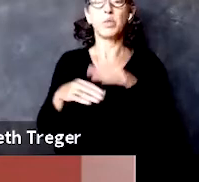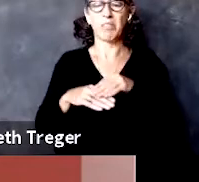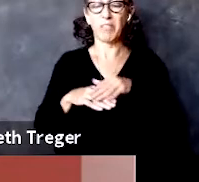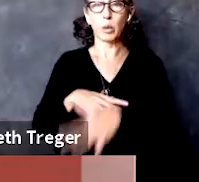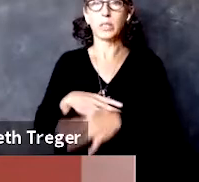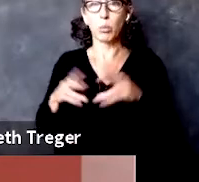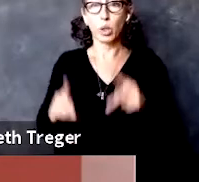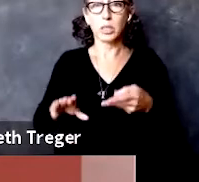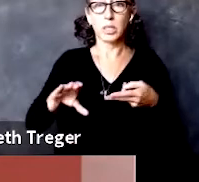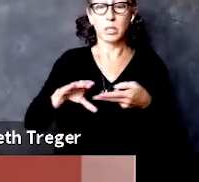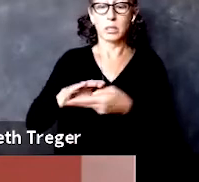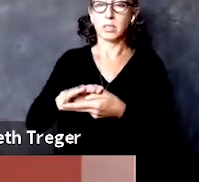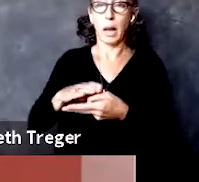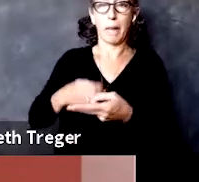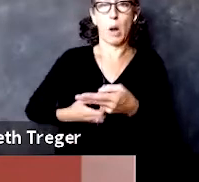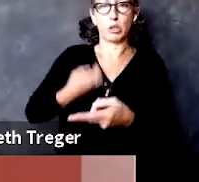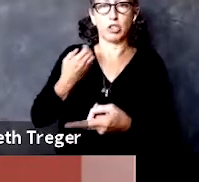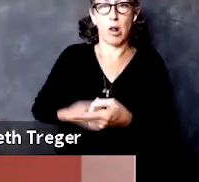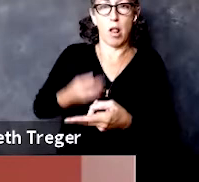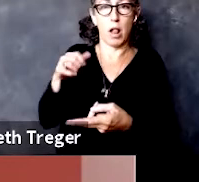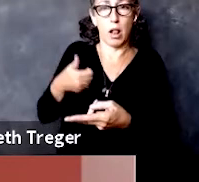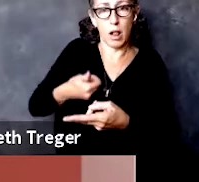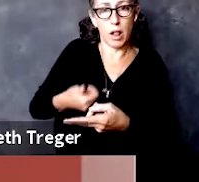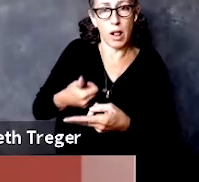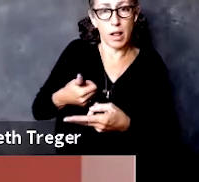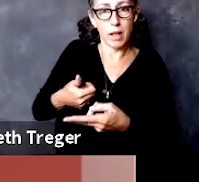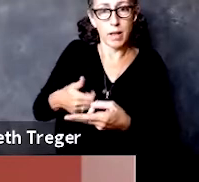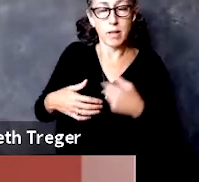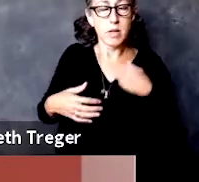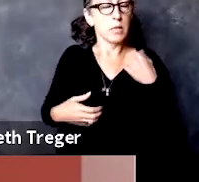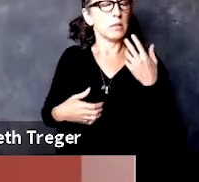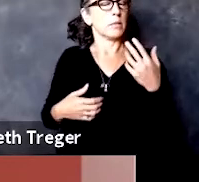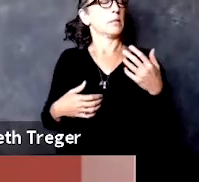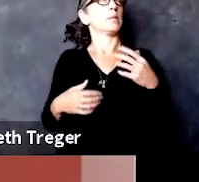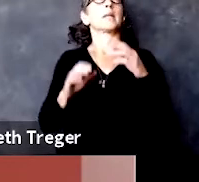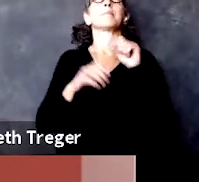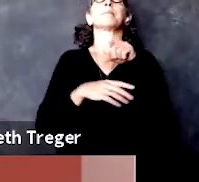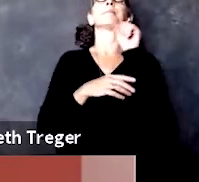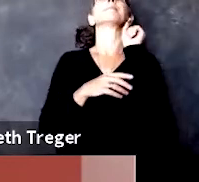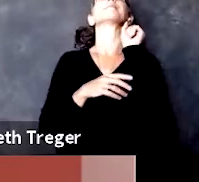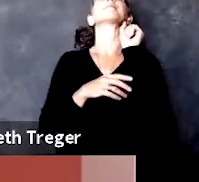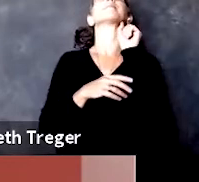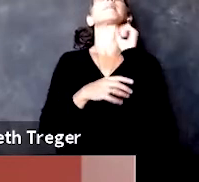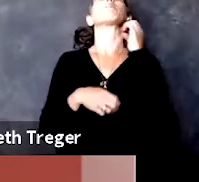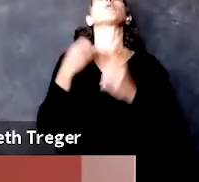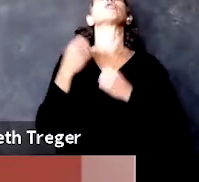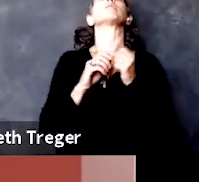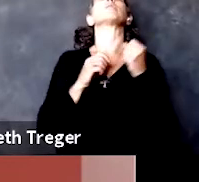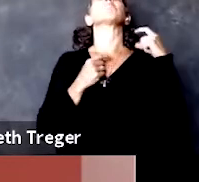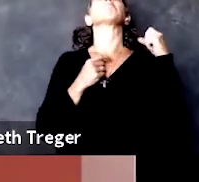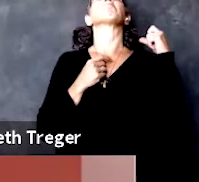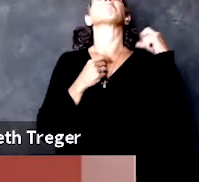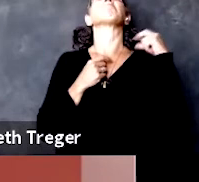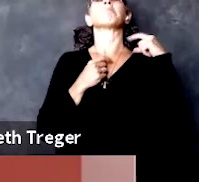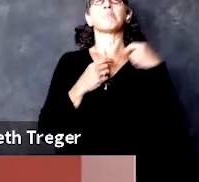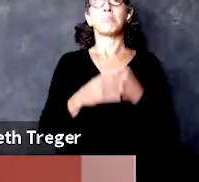up. Network of emotions lighting up. And that's what we want to think about hooking into, because